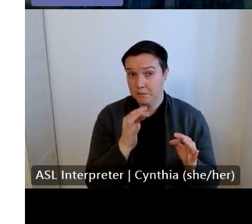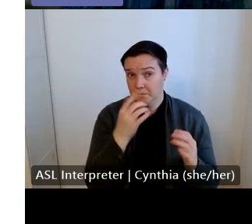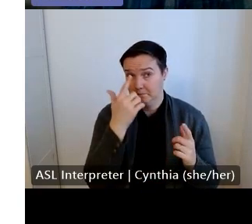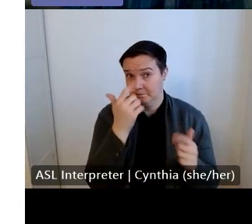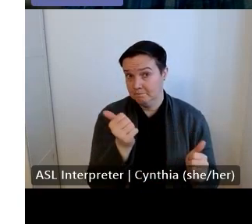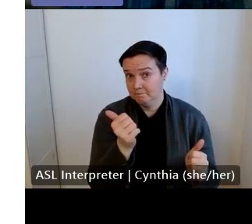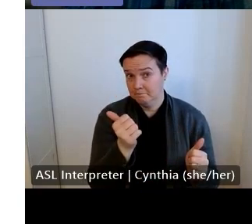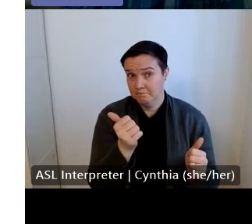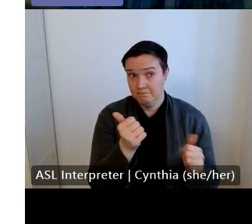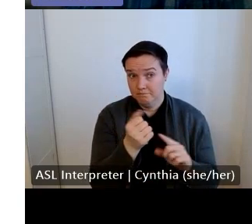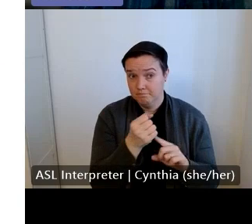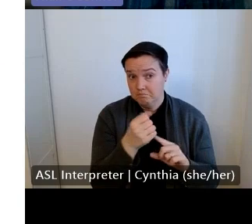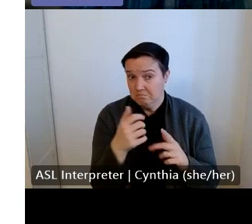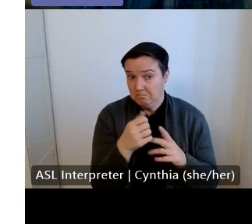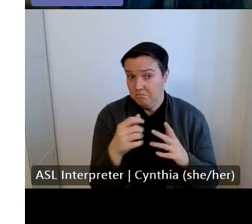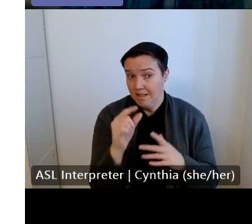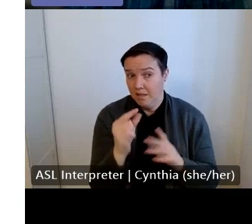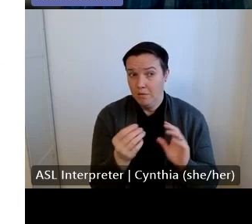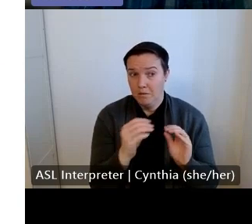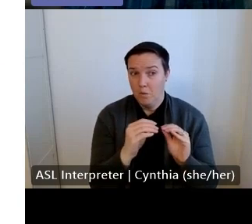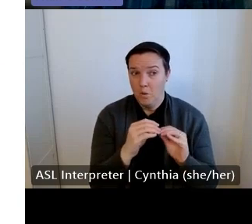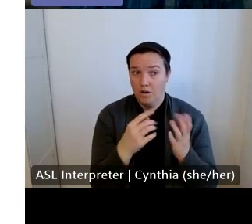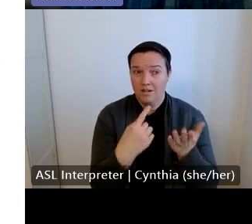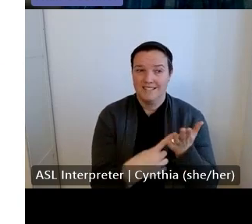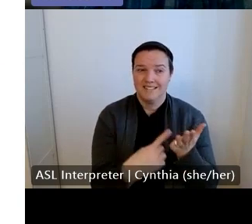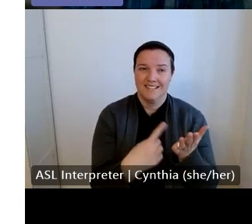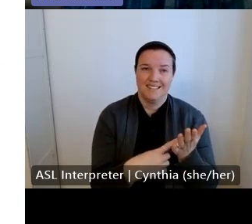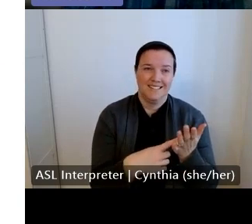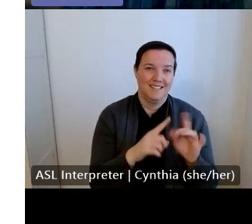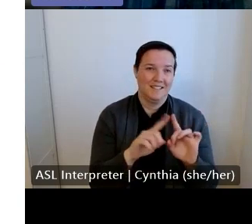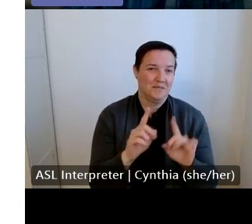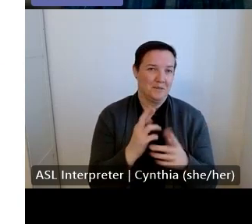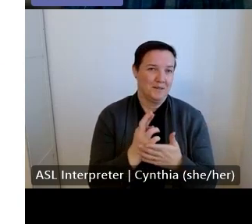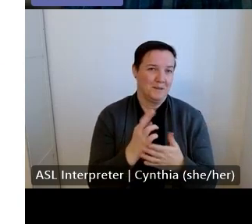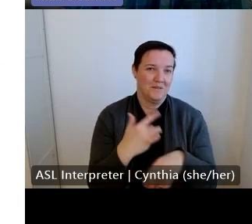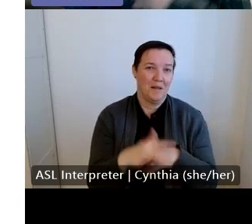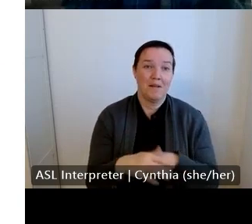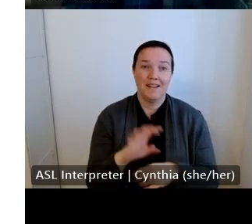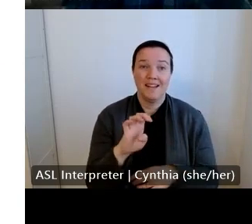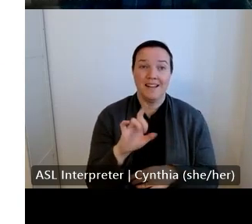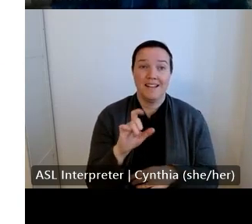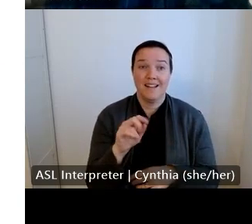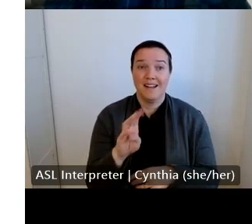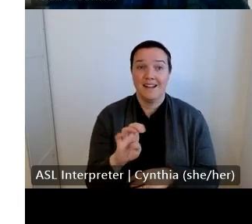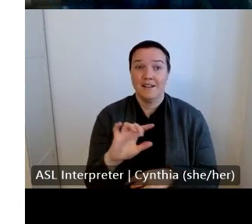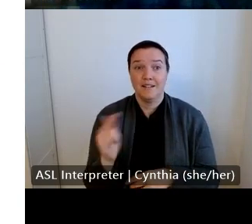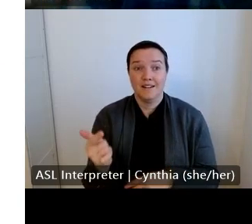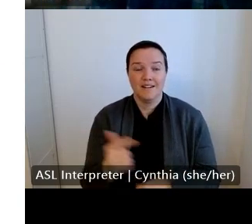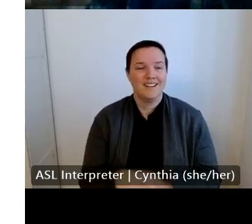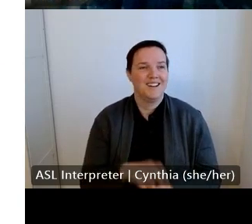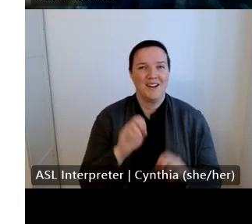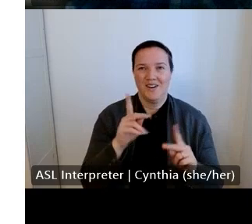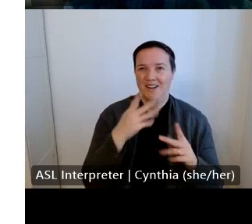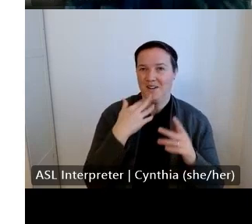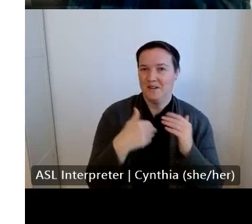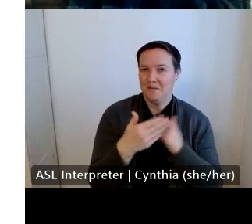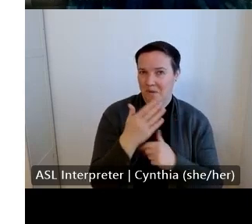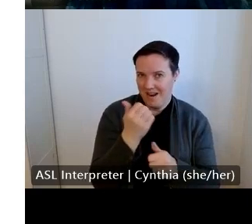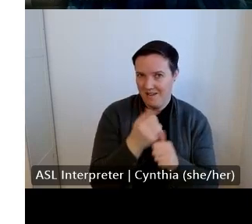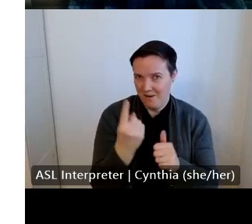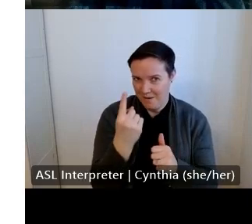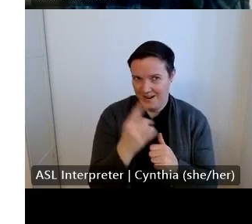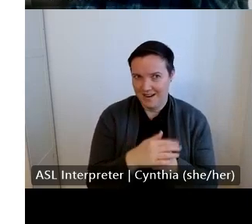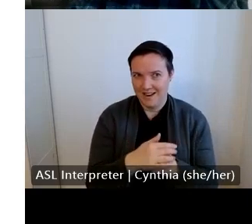to spend a little bit of time on discussing these resources. So Elaine, go ahead. Good morning,